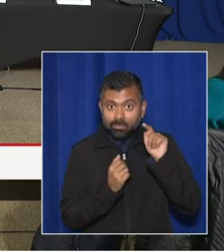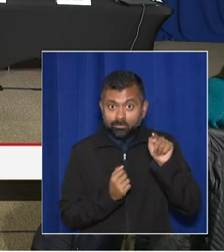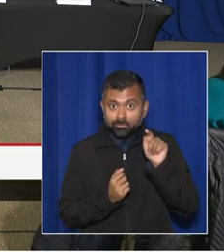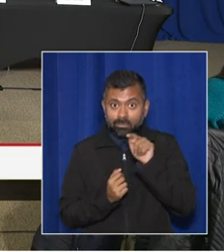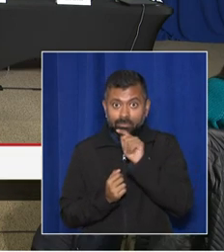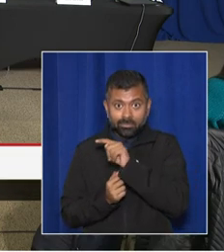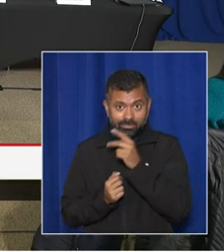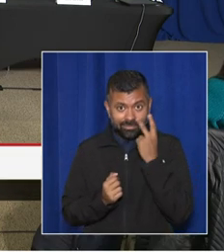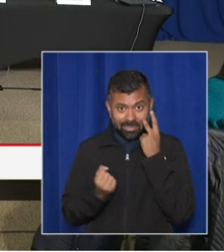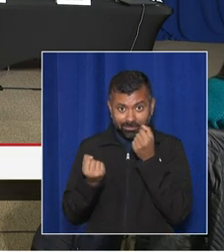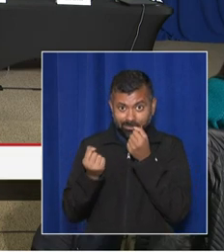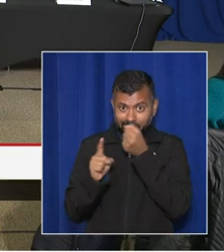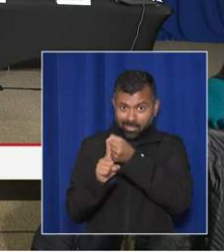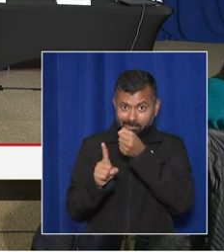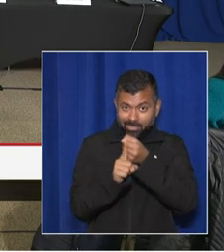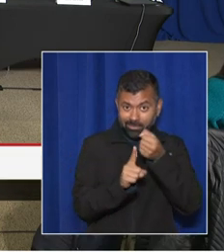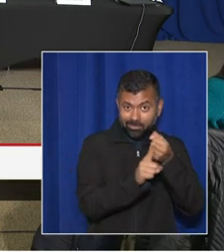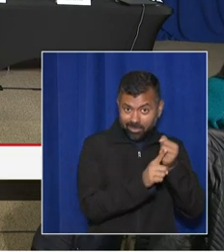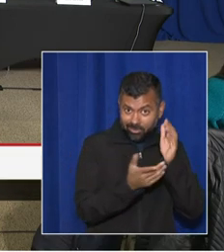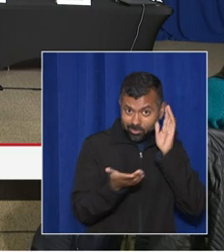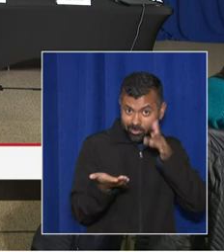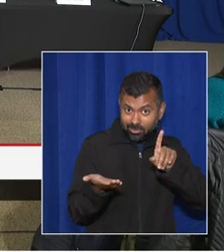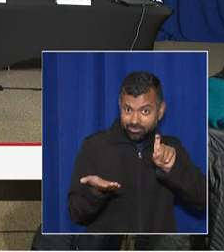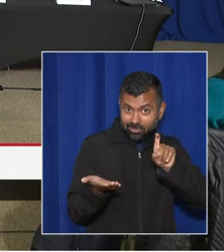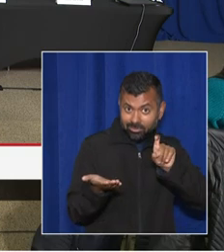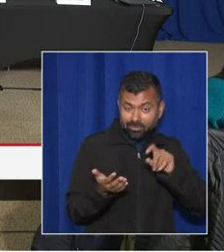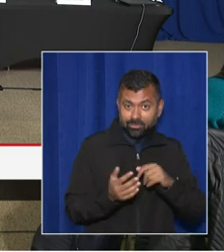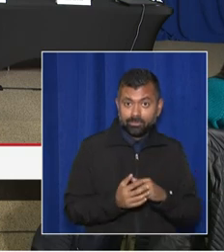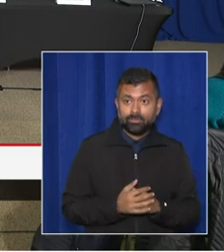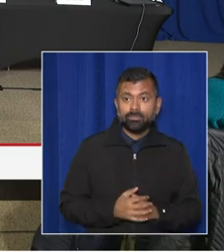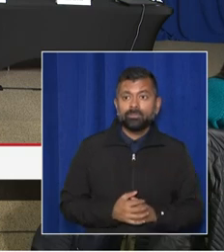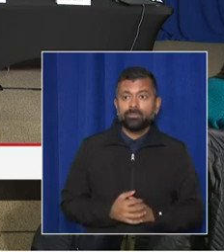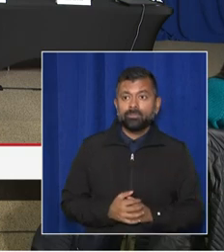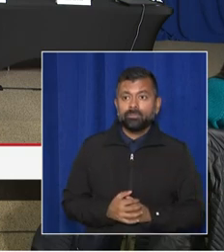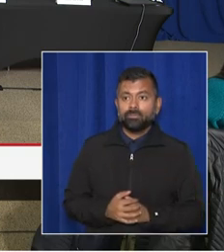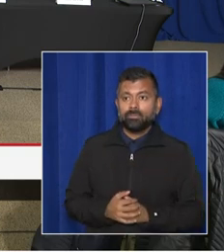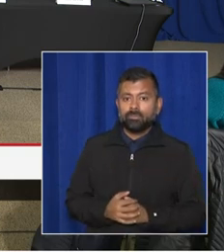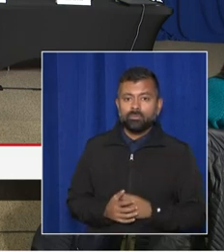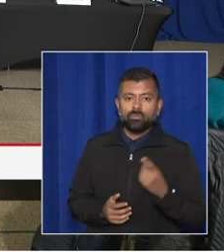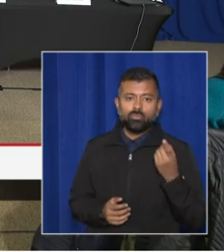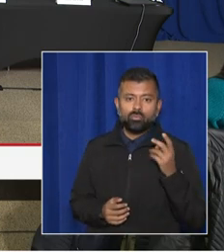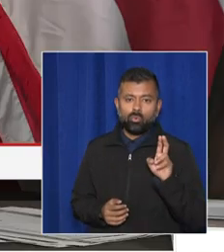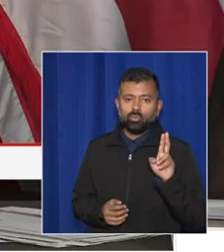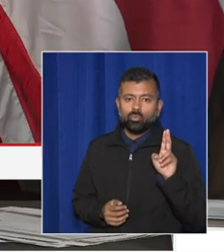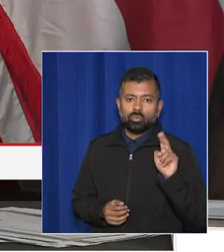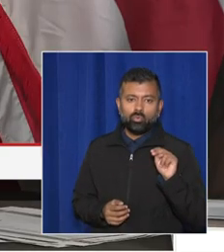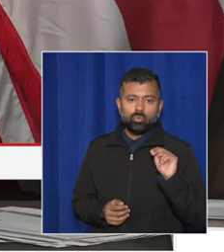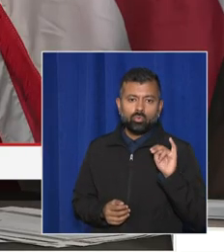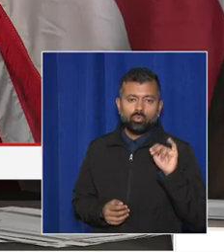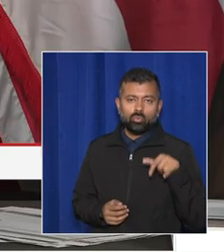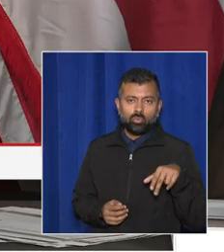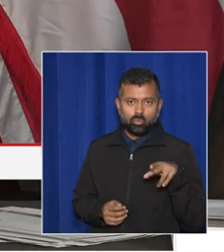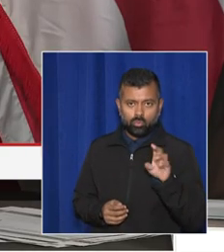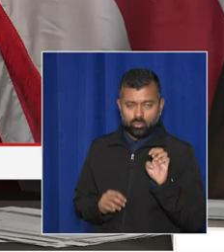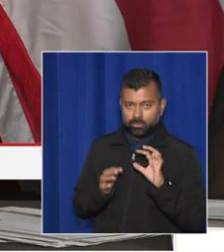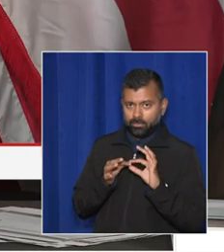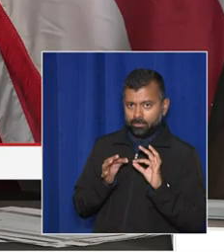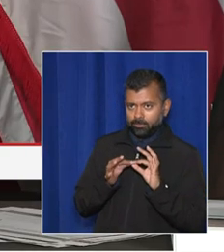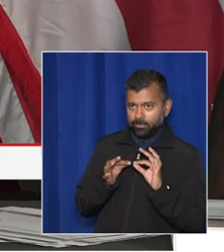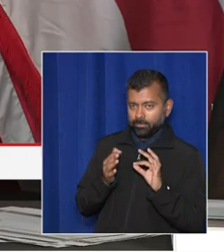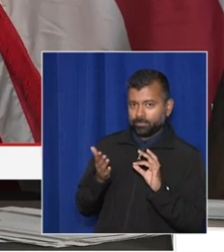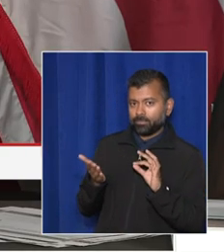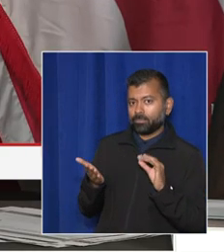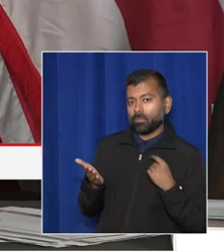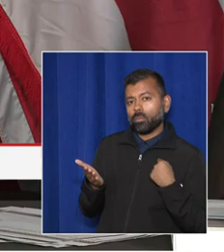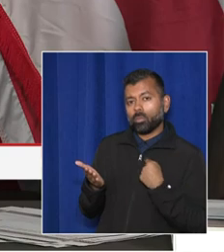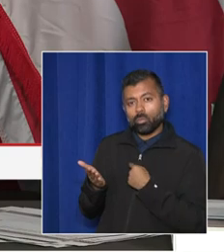So I have to tell you, we're working harder than ever to make sure we get as many young people into SYEP this summer. SYEP